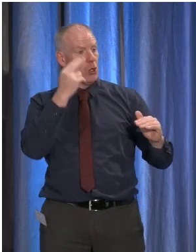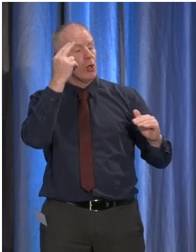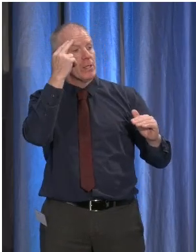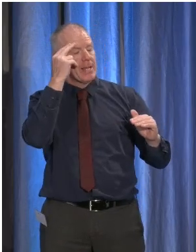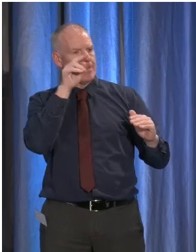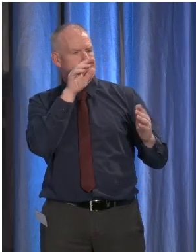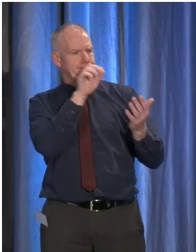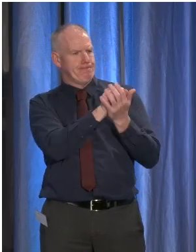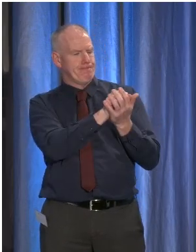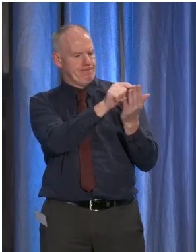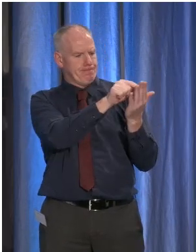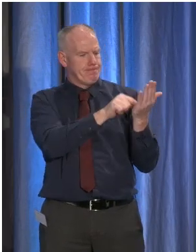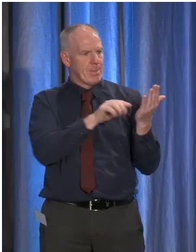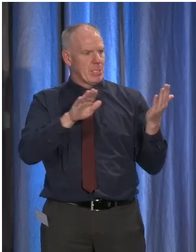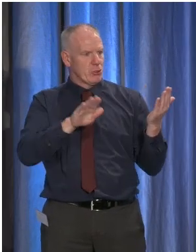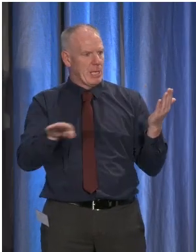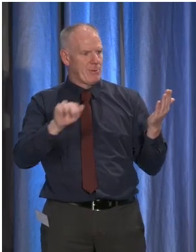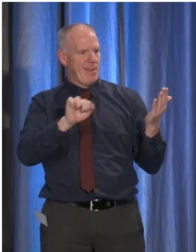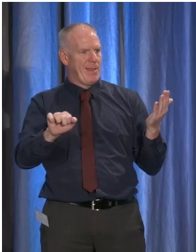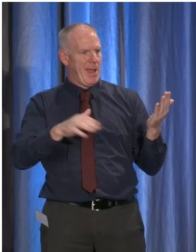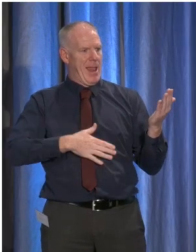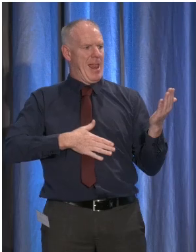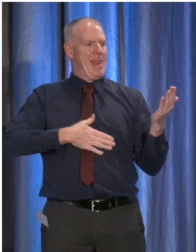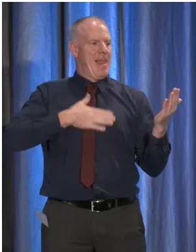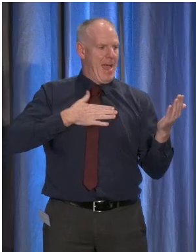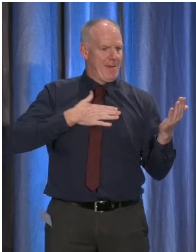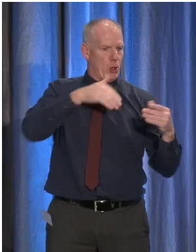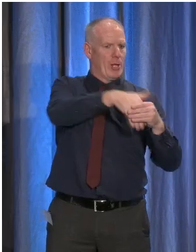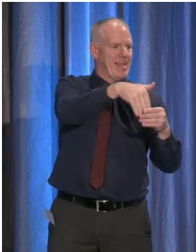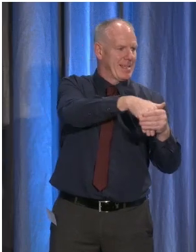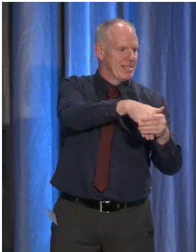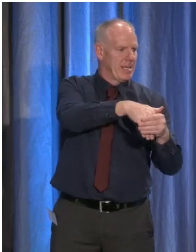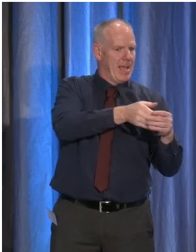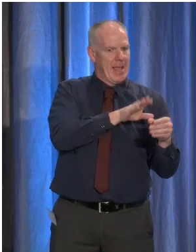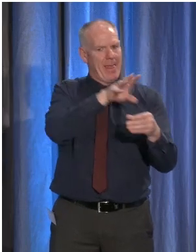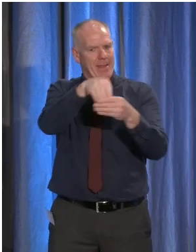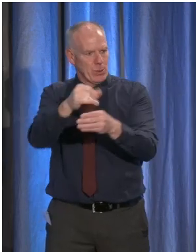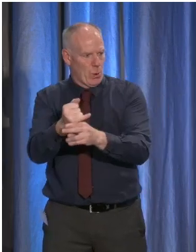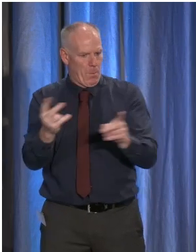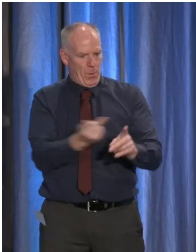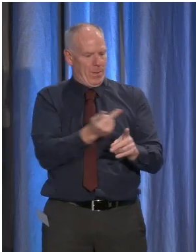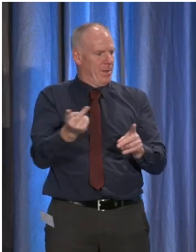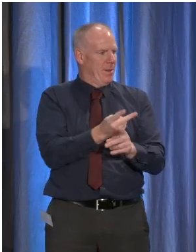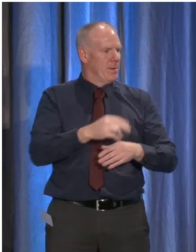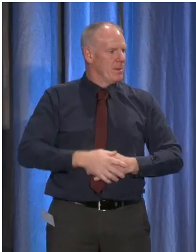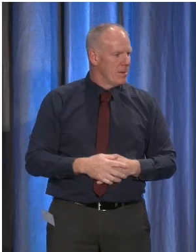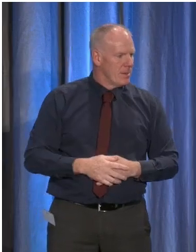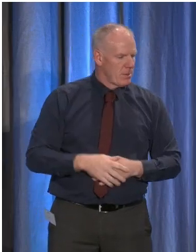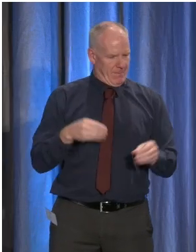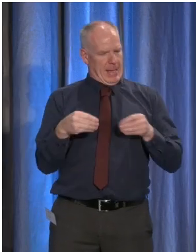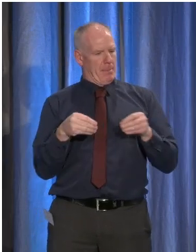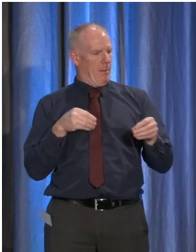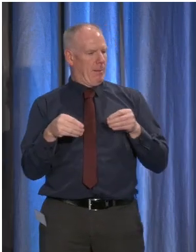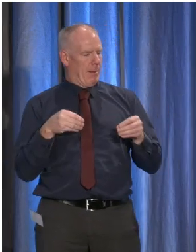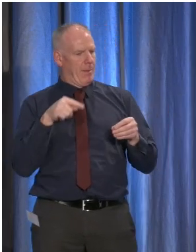to capture children and young people's lives and context in their school. So again, we were quite